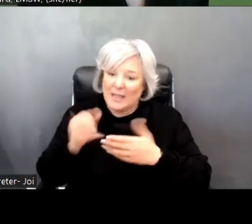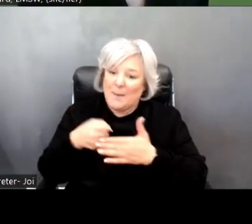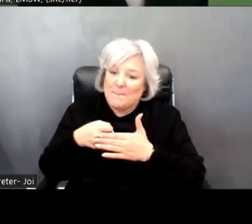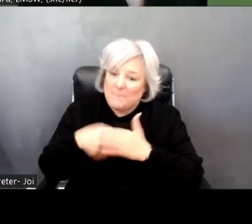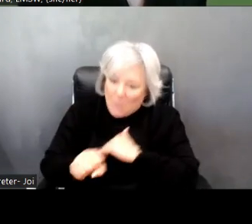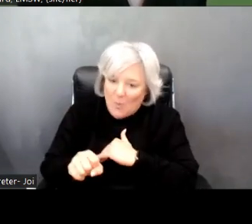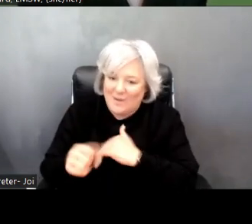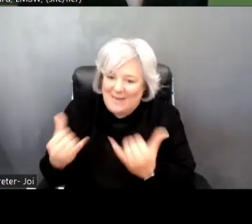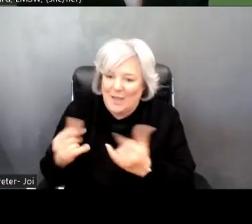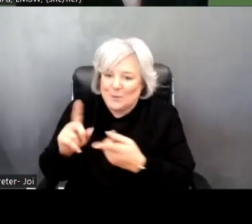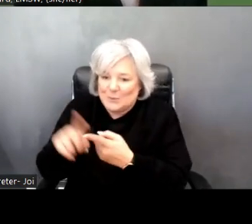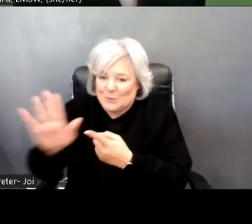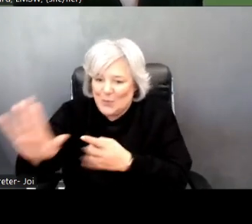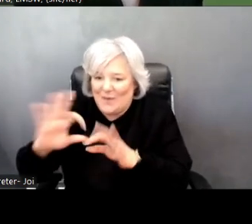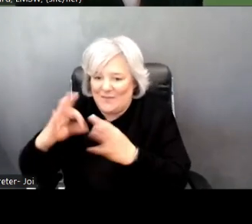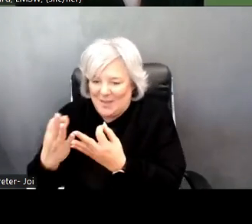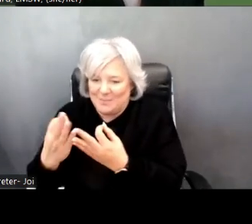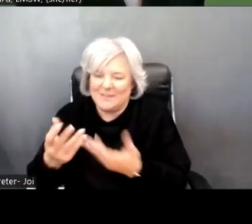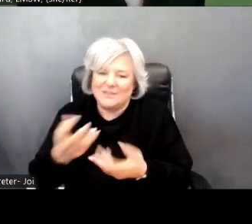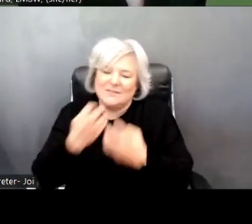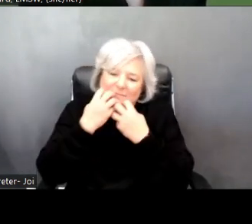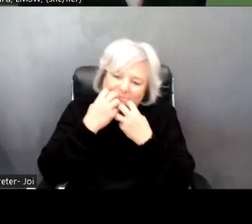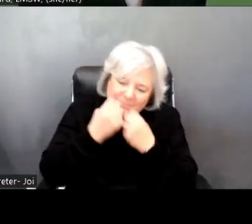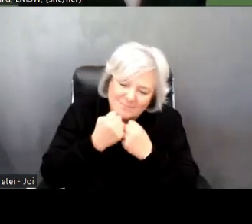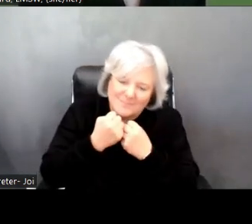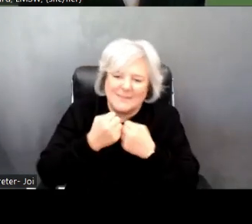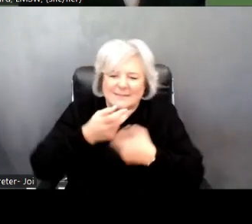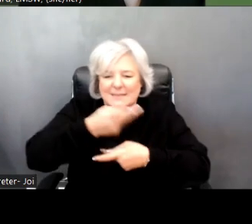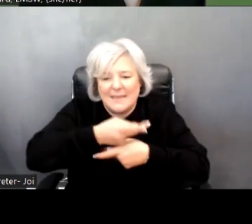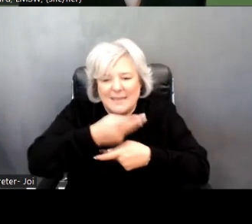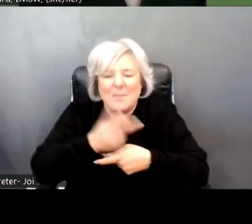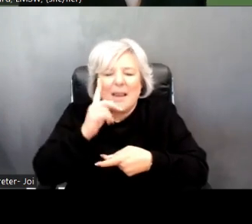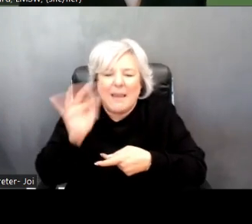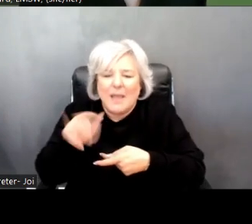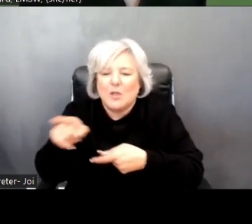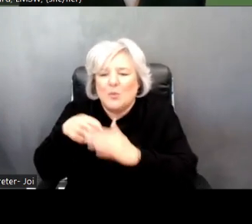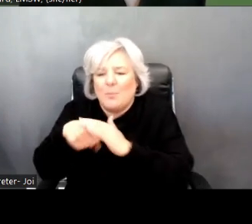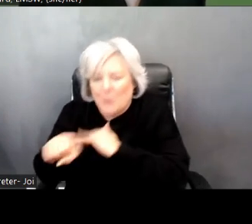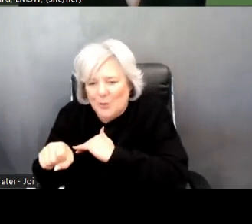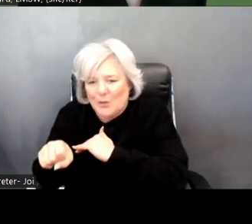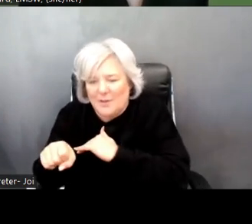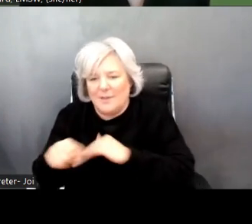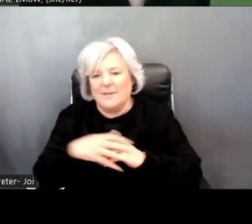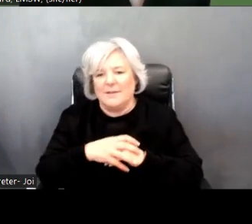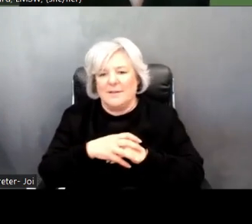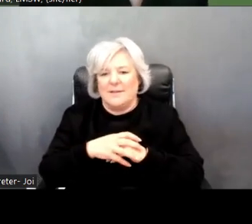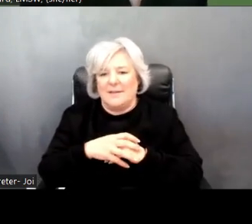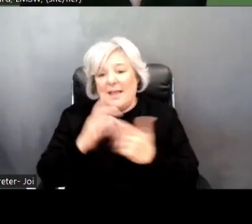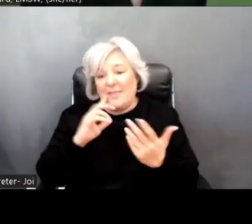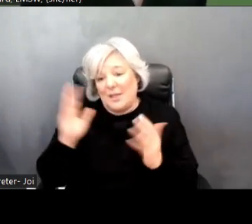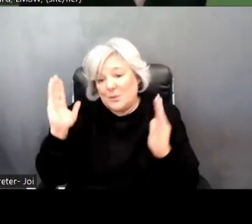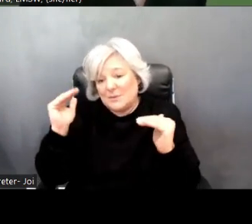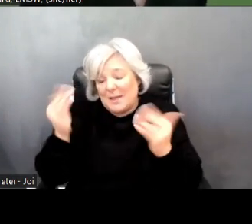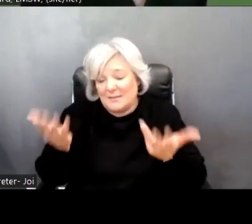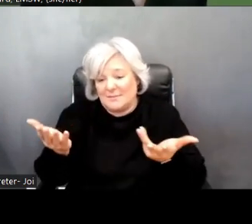They're your own. Love and parent this child as if they are your own, because they are. That's the